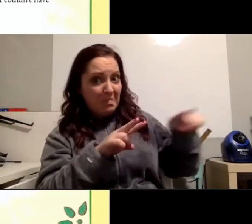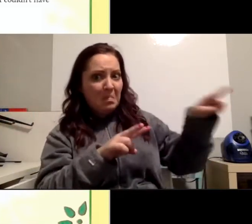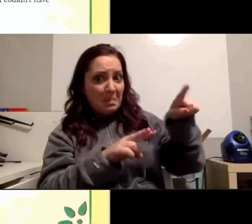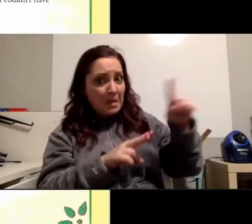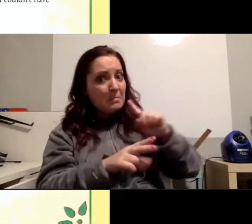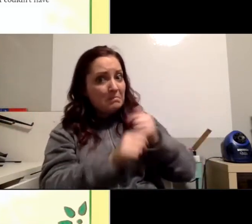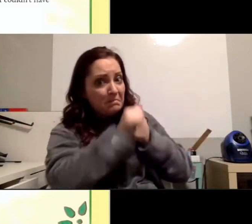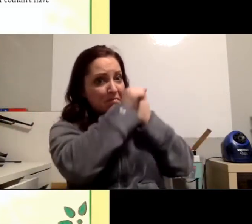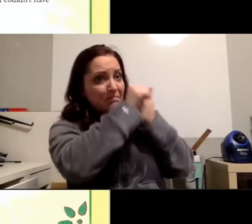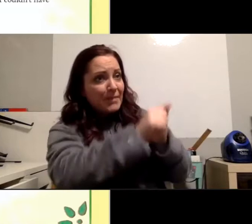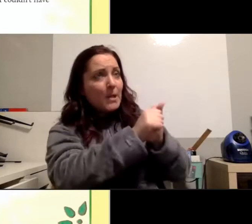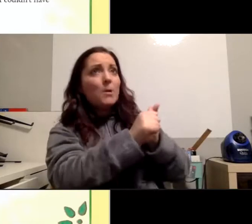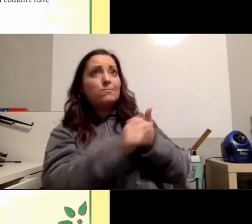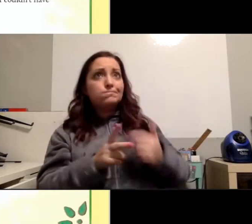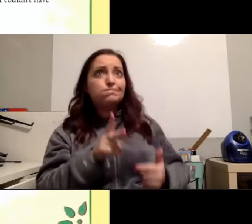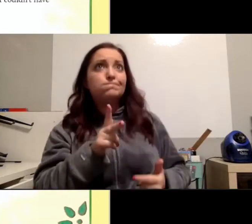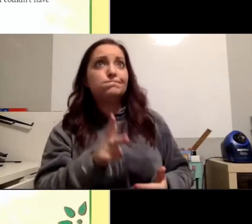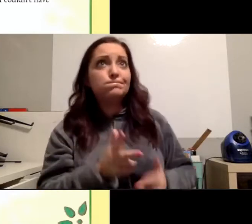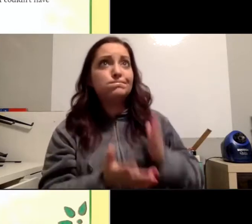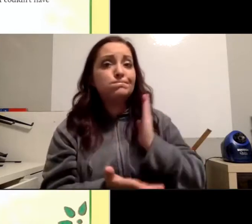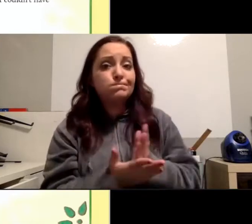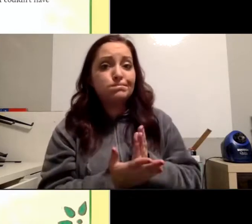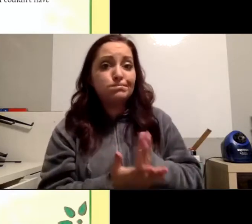people stopped.